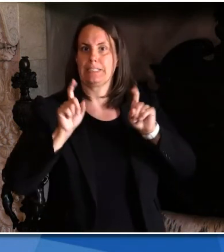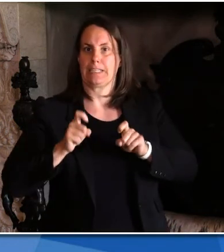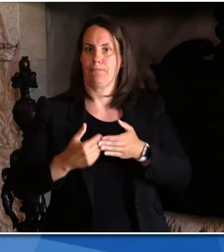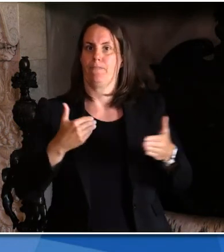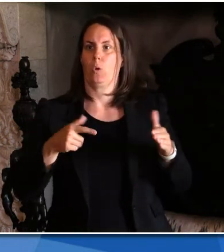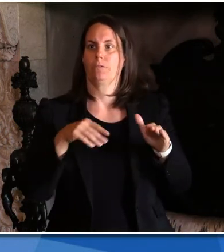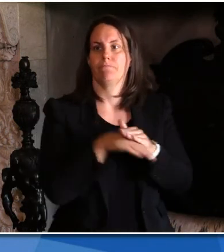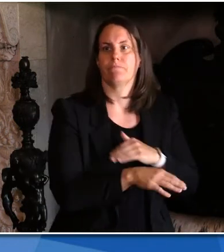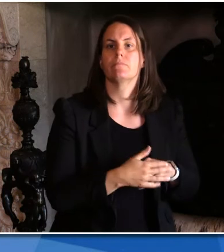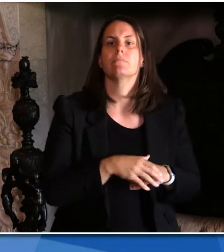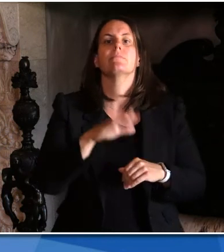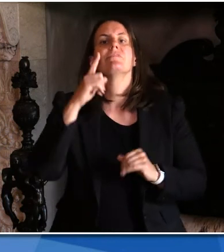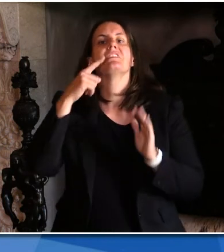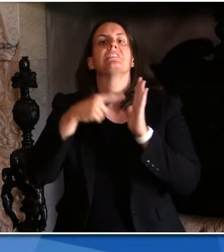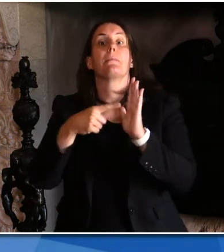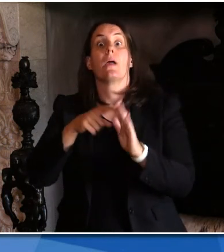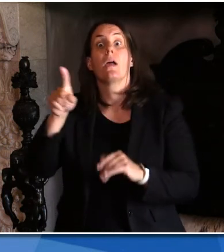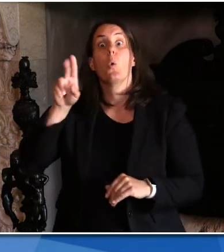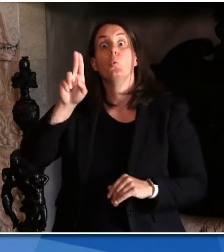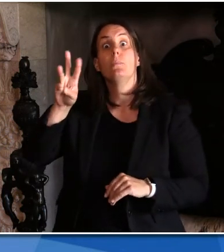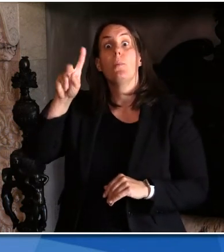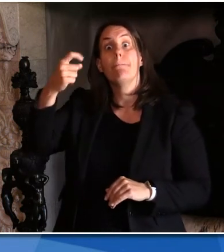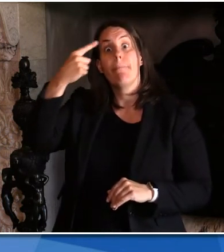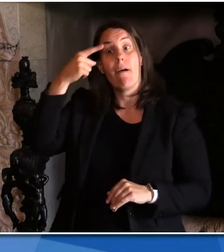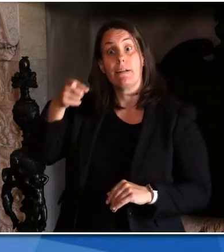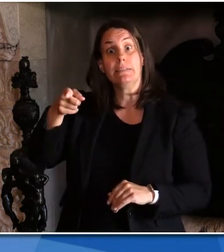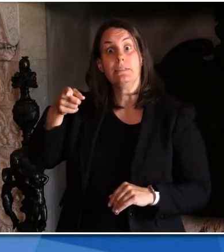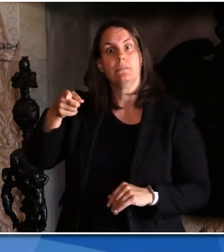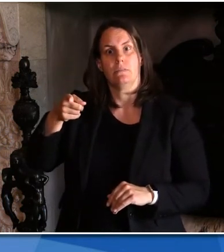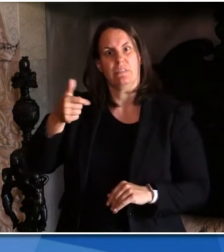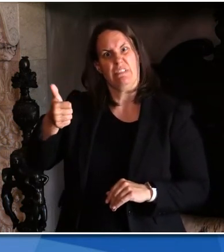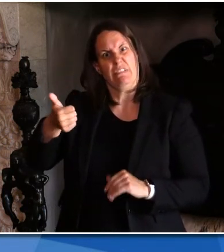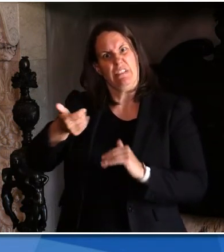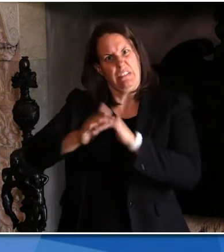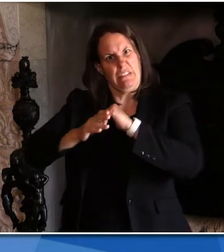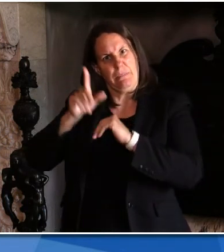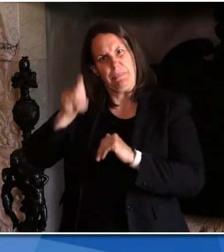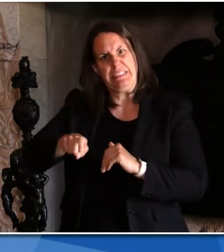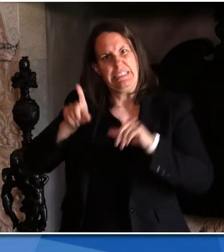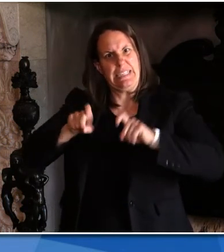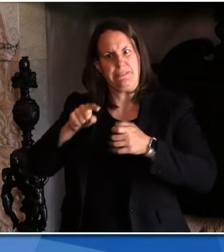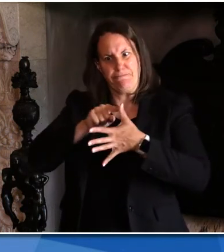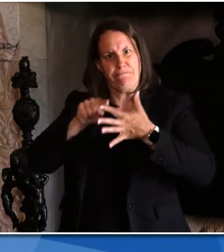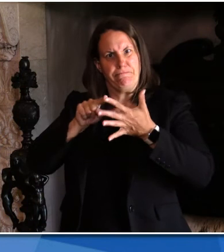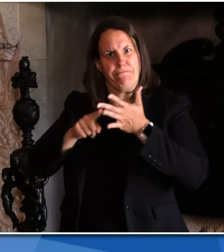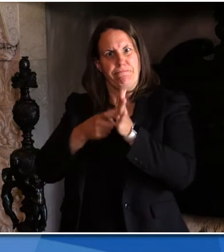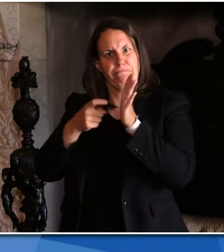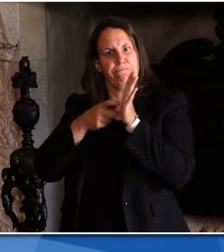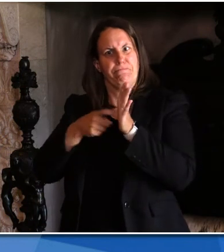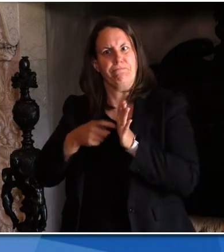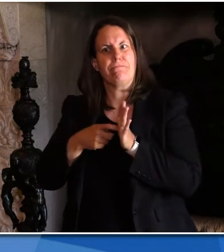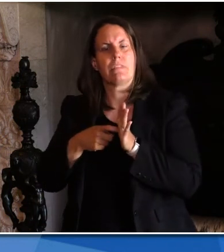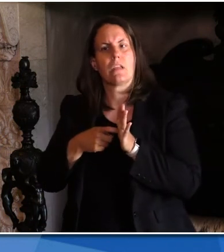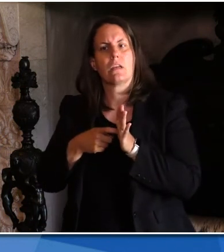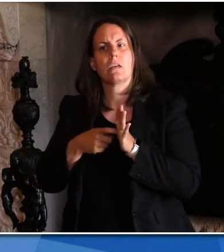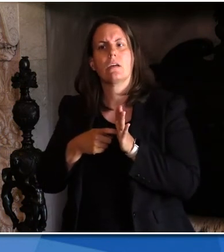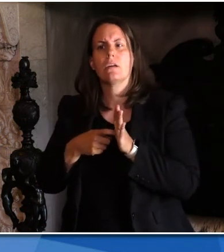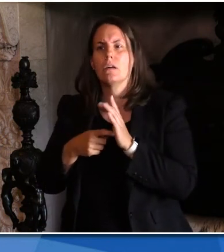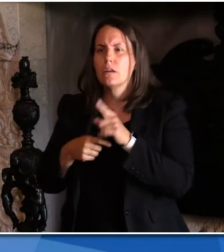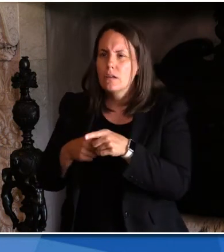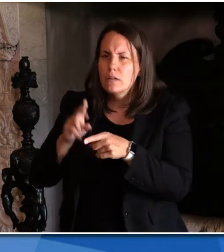the fall. So I believe at the beginning of this, Secretary Paul mentioned that the capacity is somewhere around